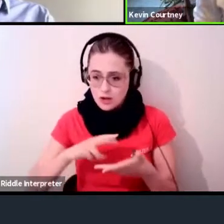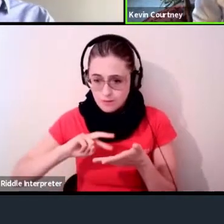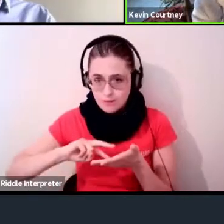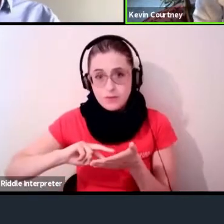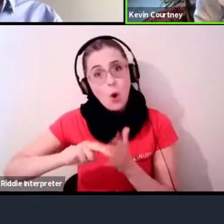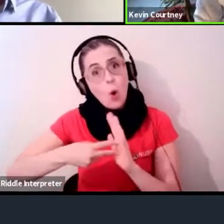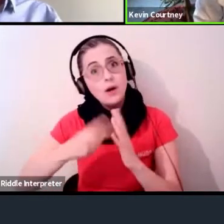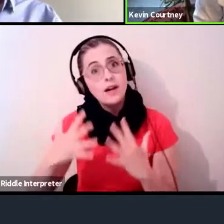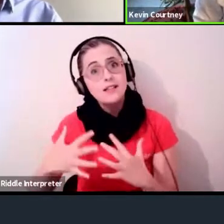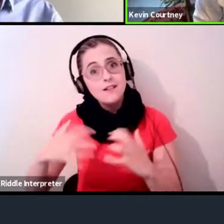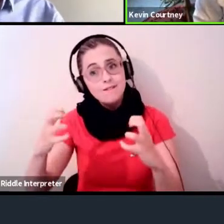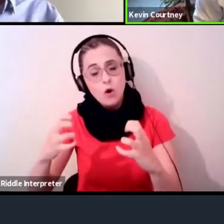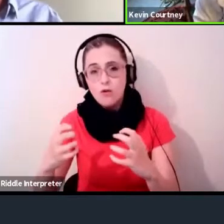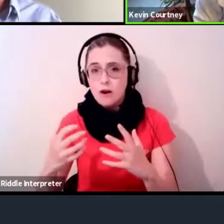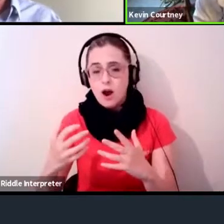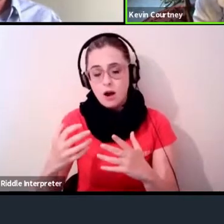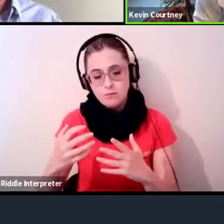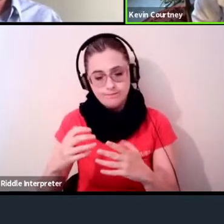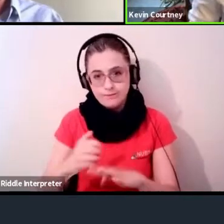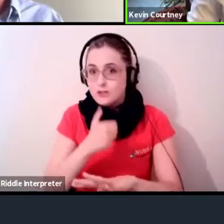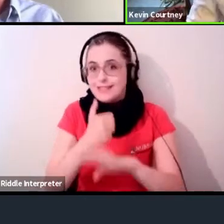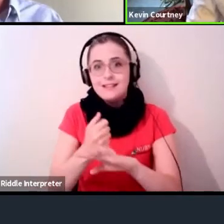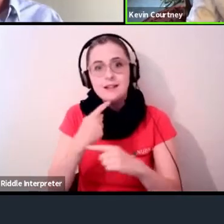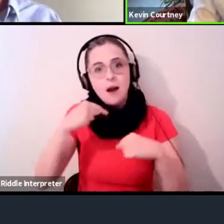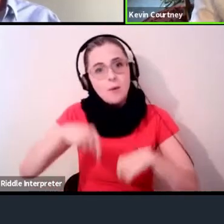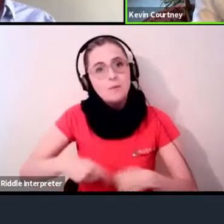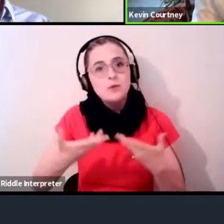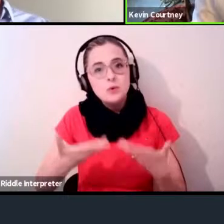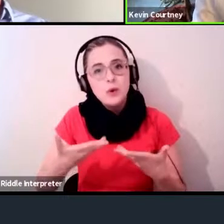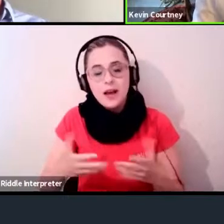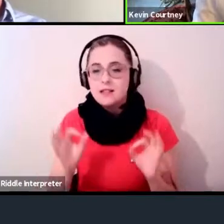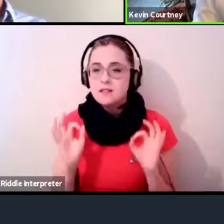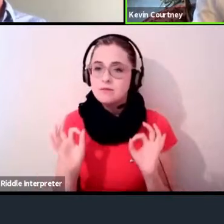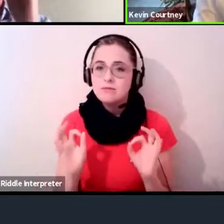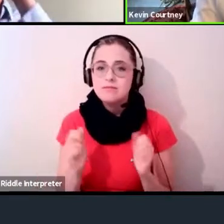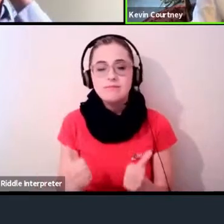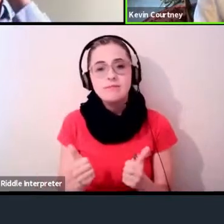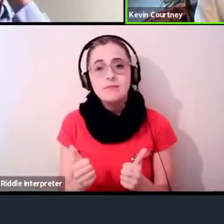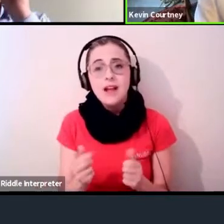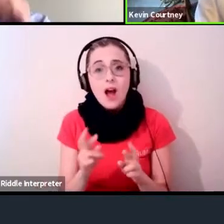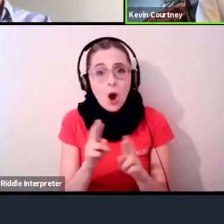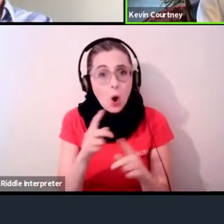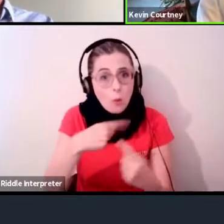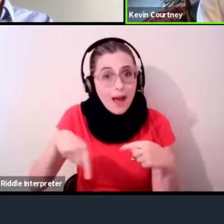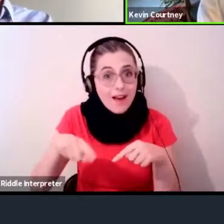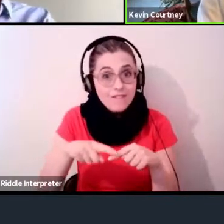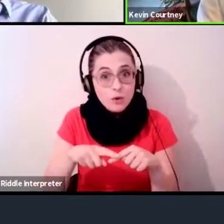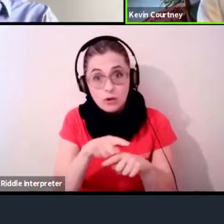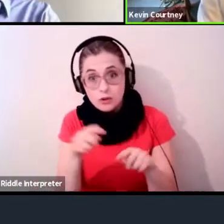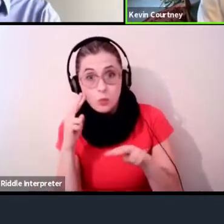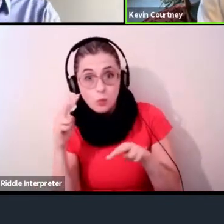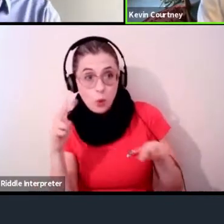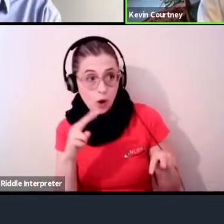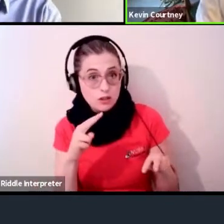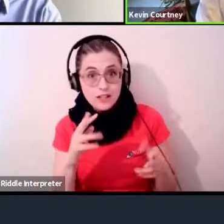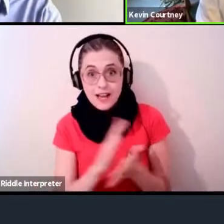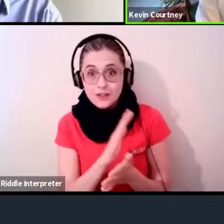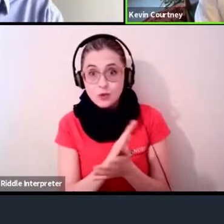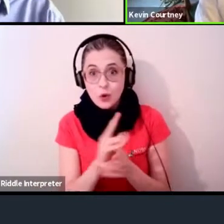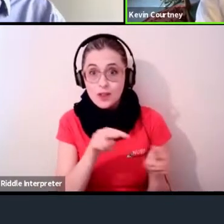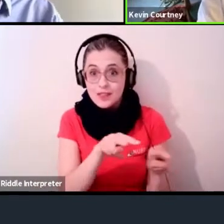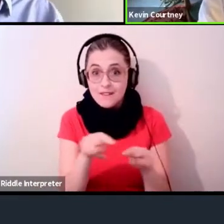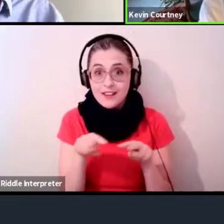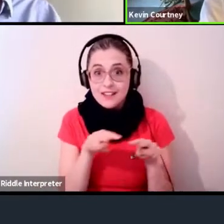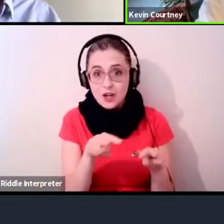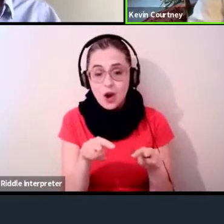Forum worked to get tonight together for us. And I hope everyone on the call enjoyed that video. It's possible